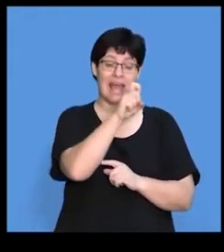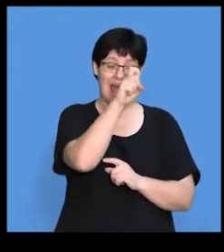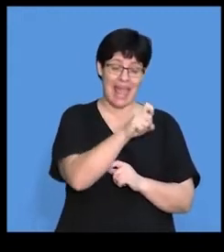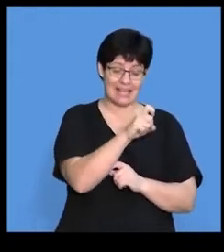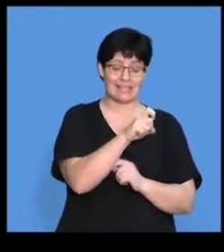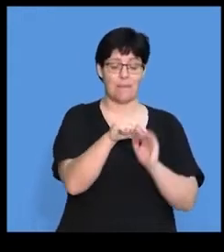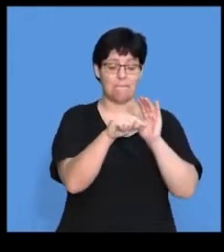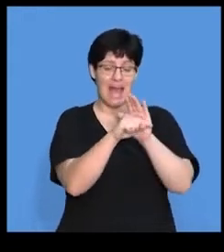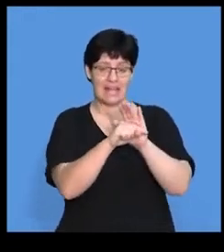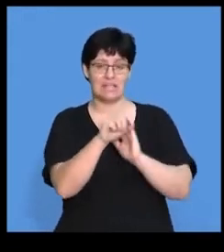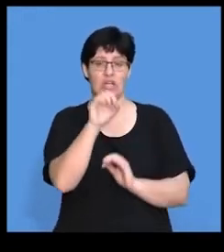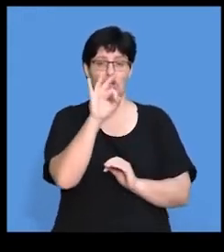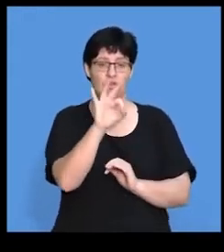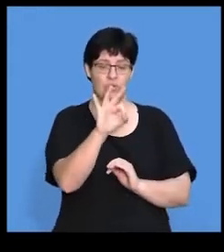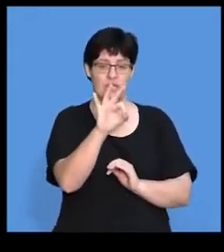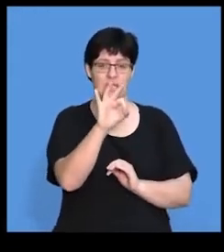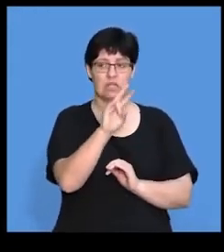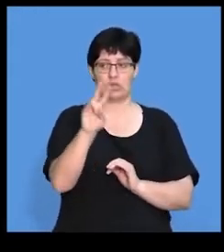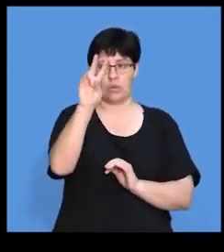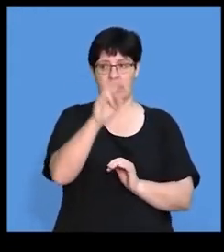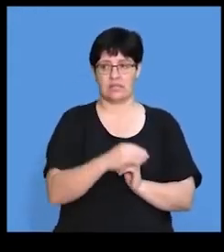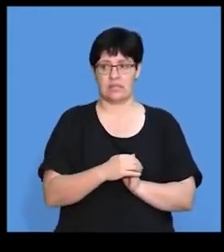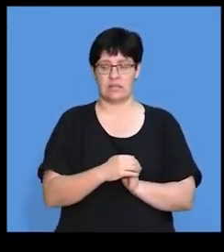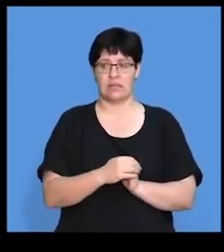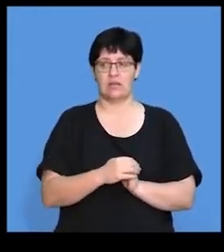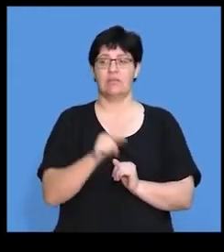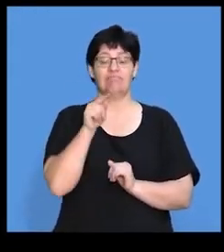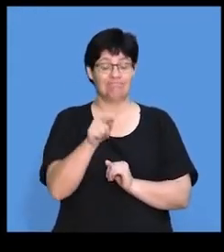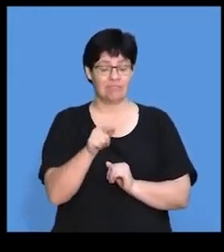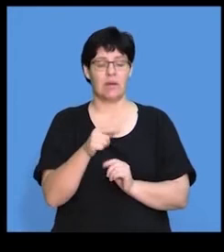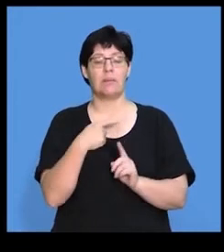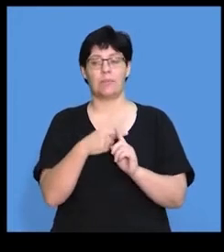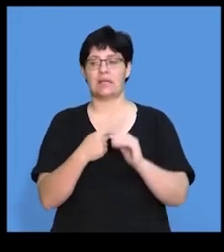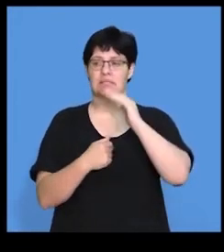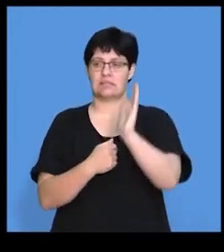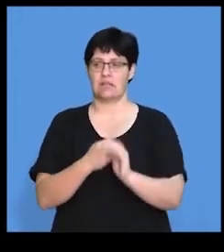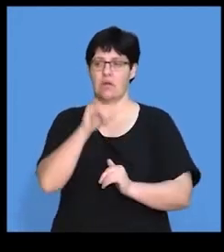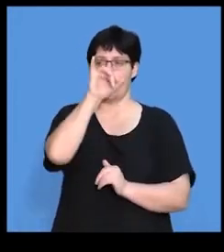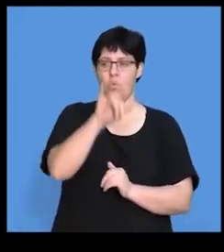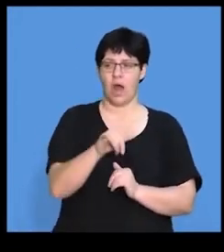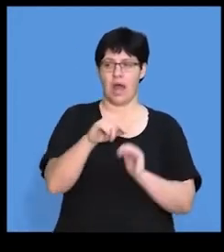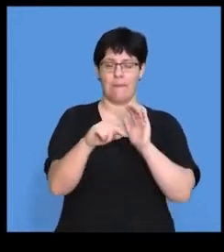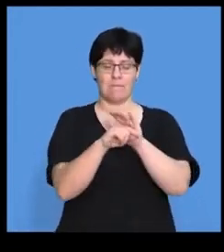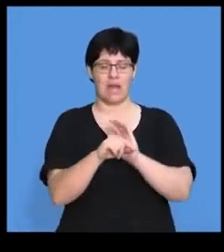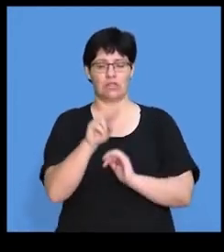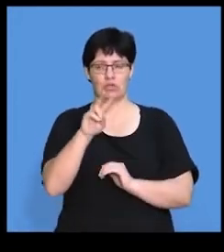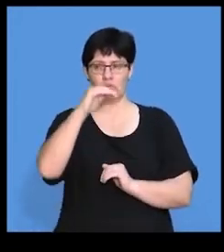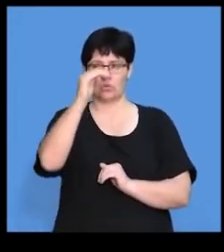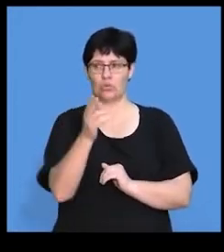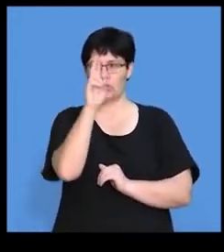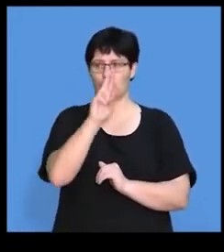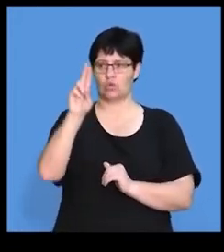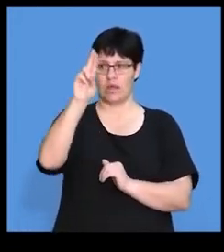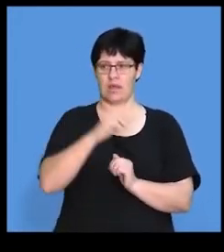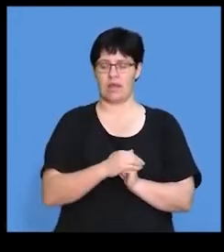3 squared. This trinomial is going to become y minus 2 squared. And